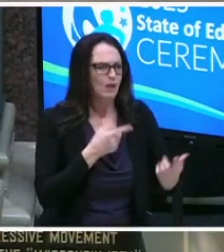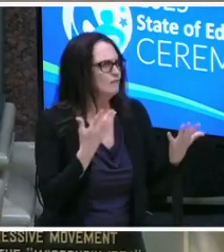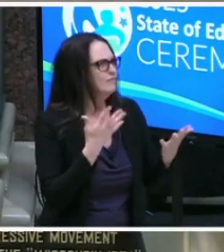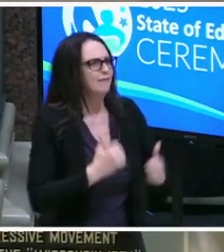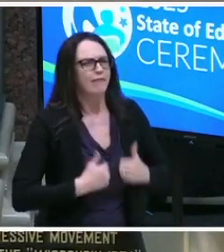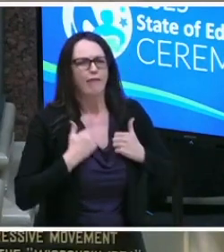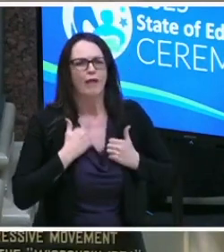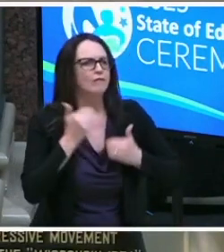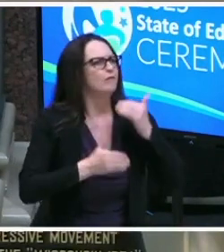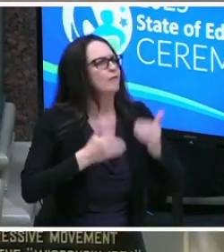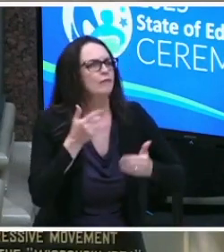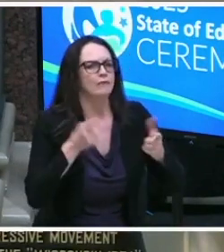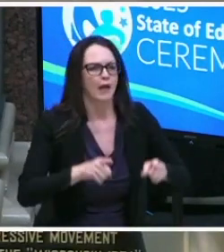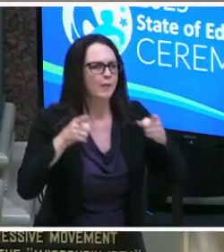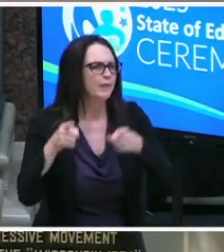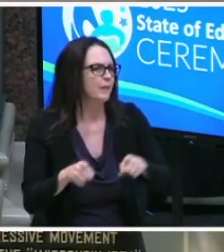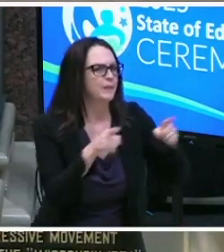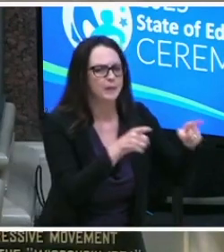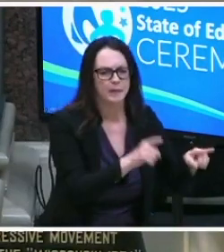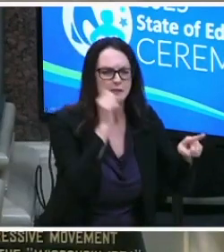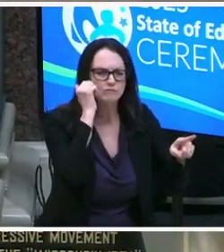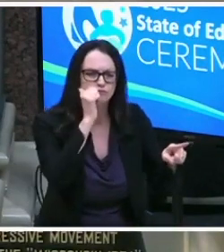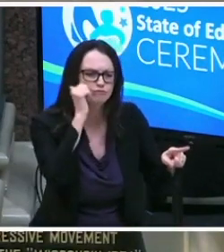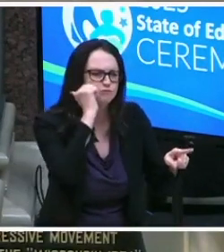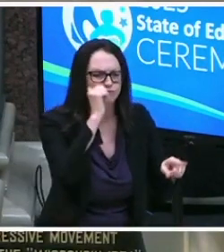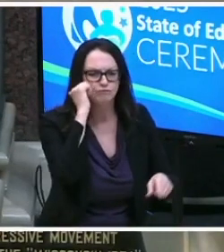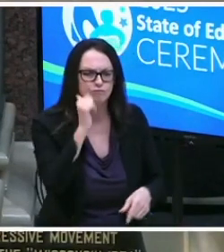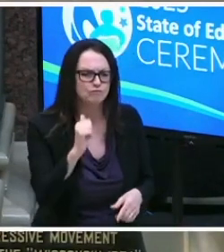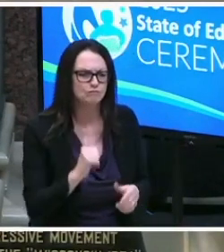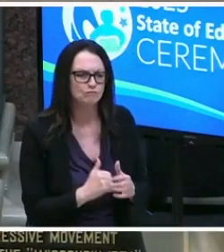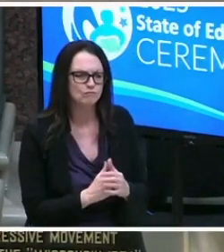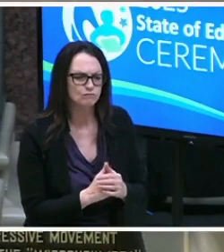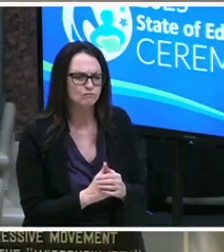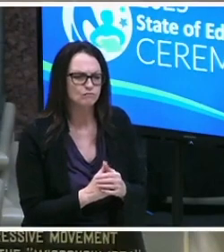these thoughts always come